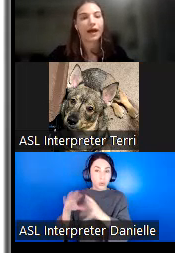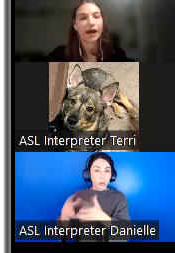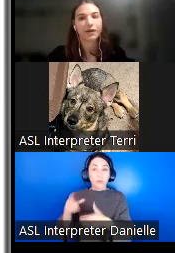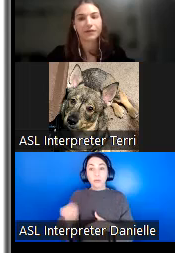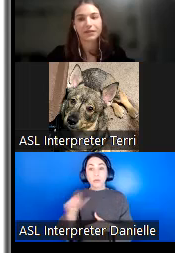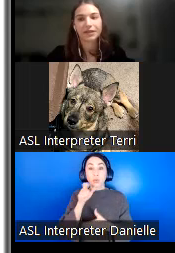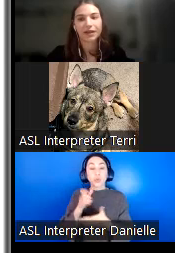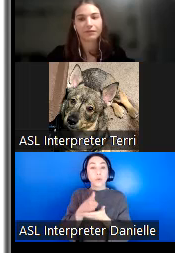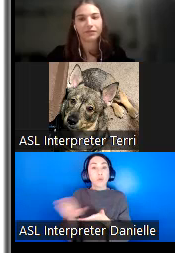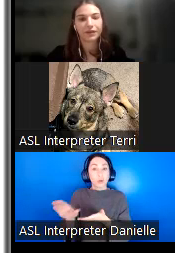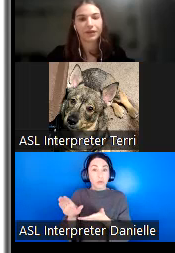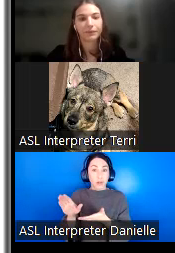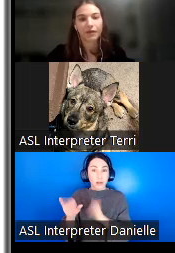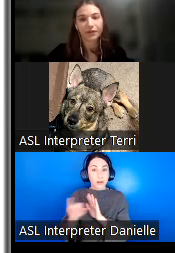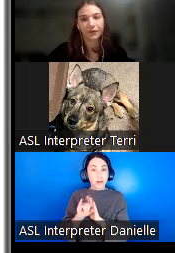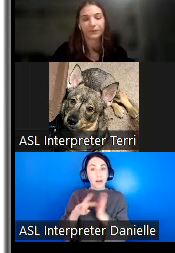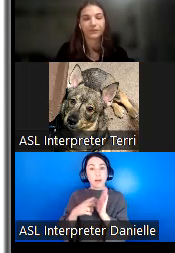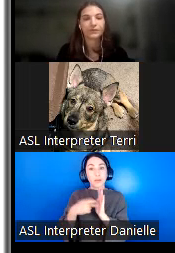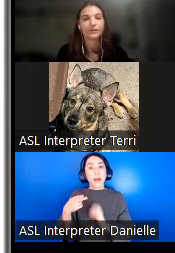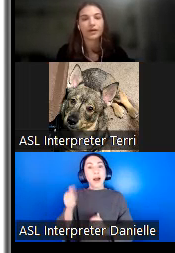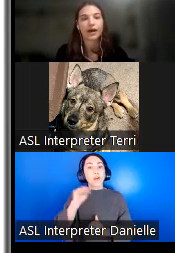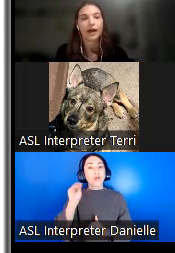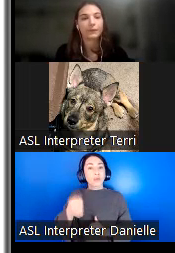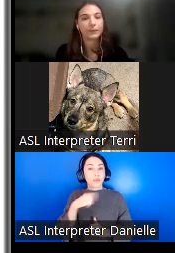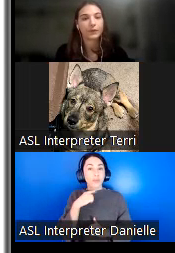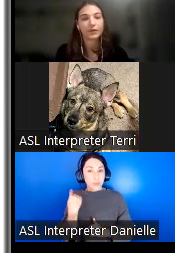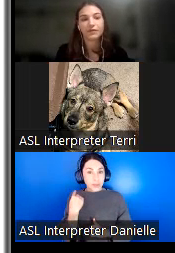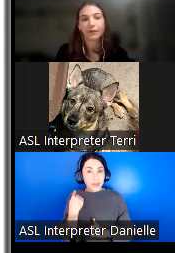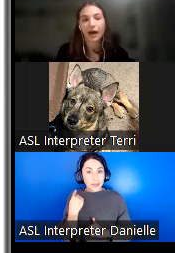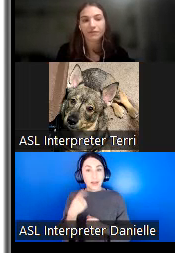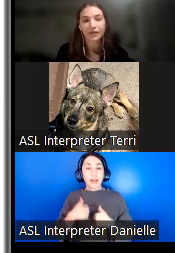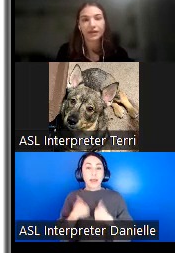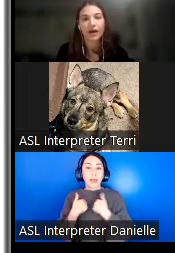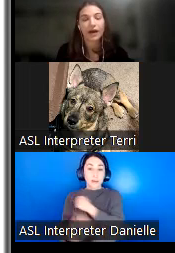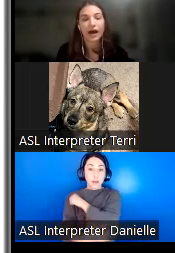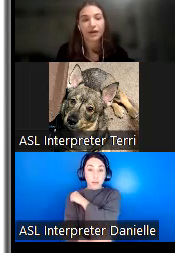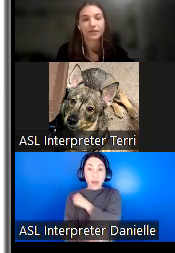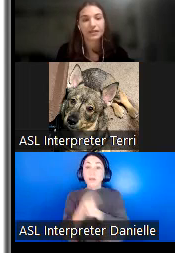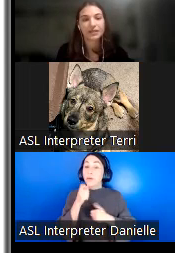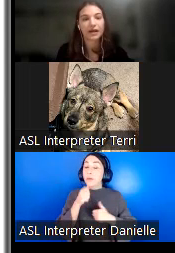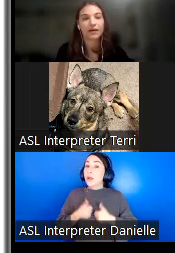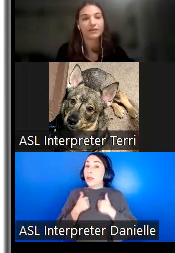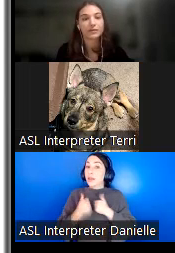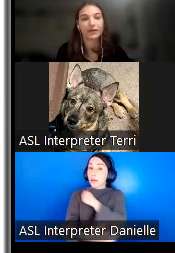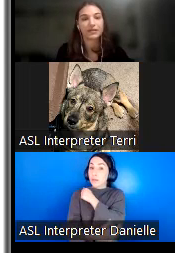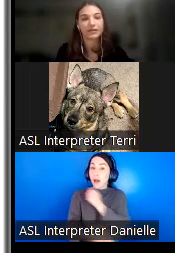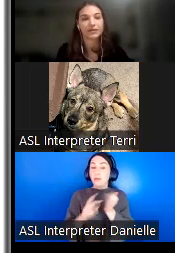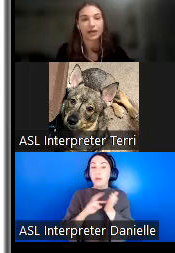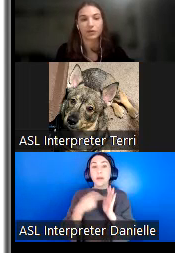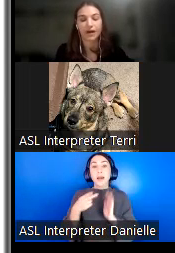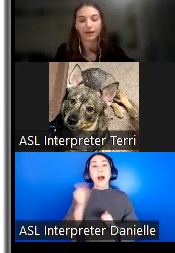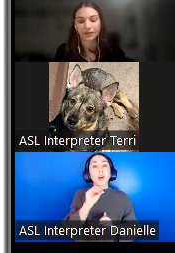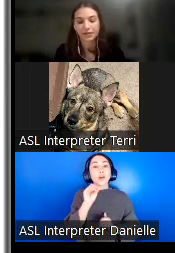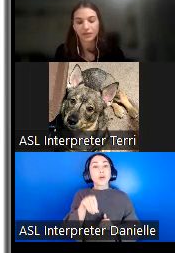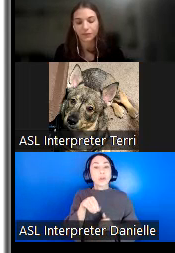identities are at a higher risk of living in poverty. And people who live in poverty are at a higher risk of